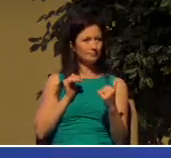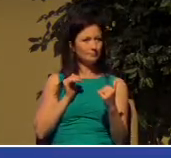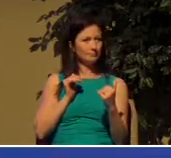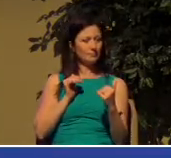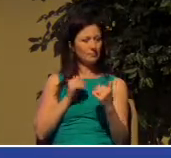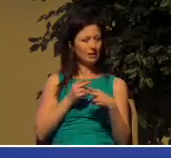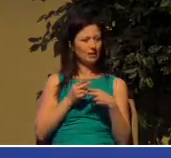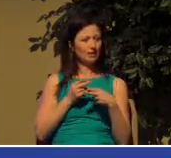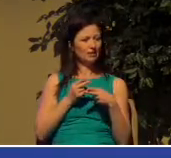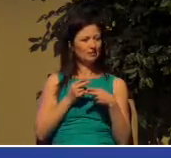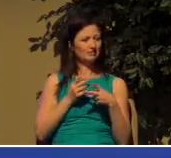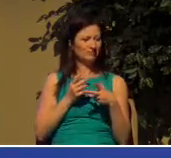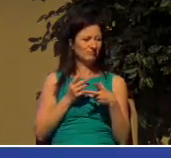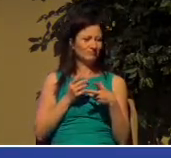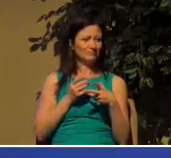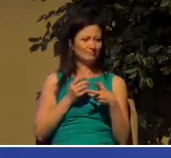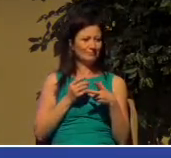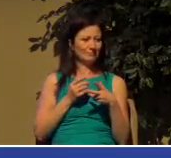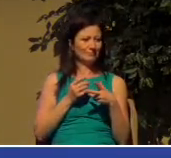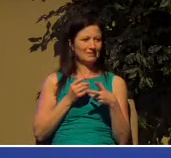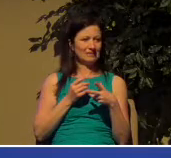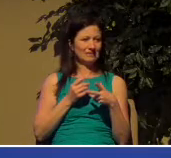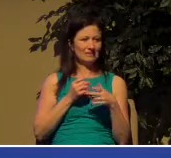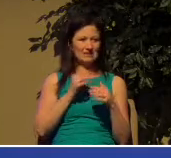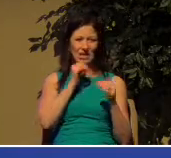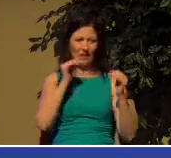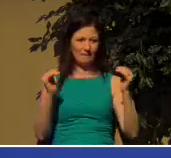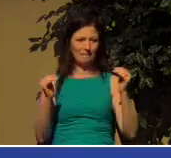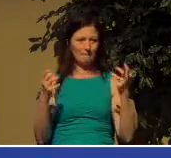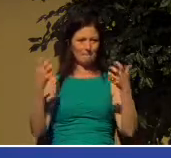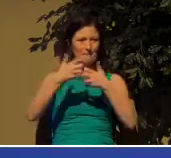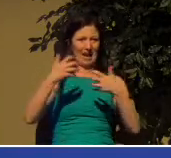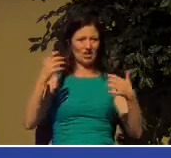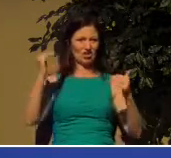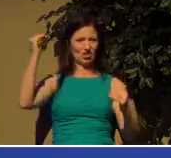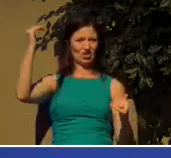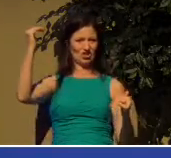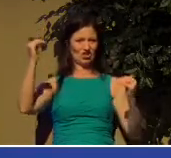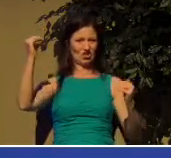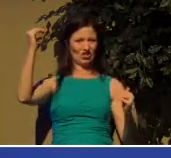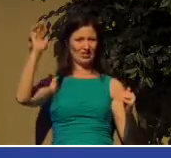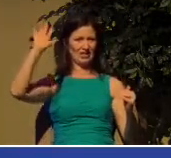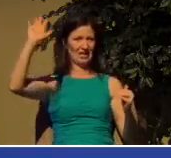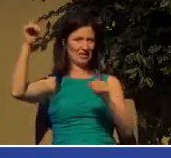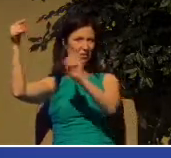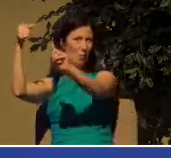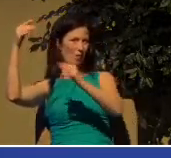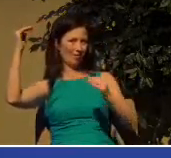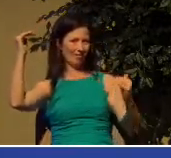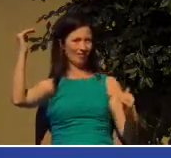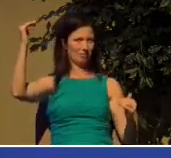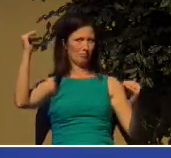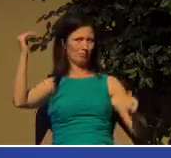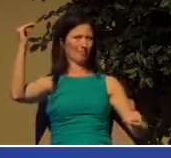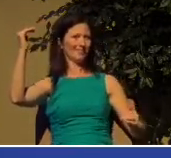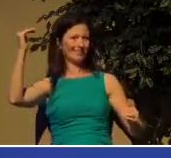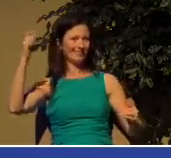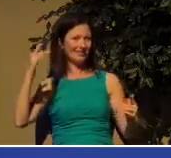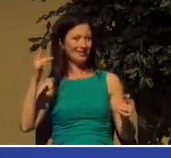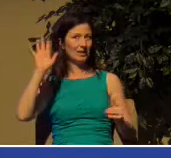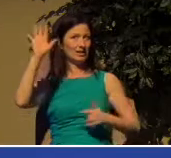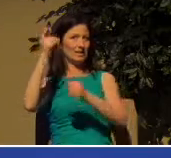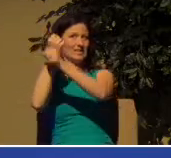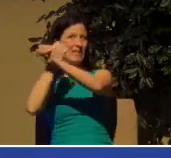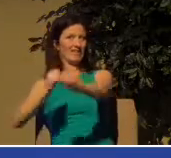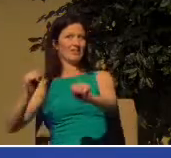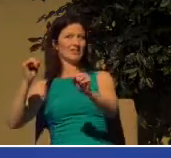short of God's eternal intention. Because if salvation is just a